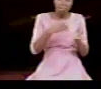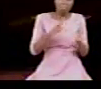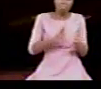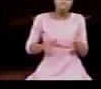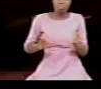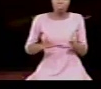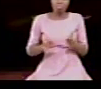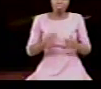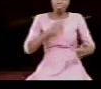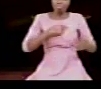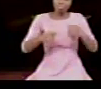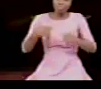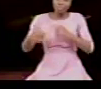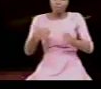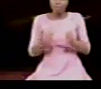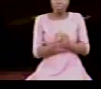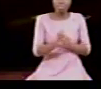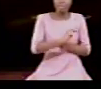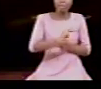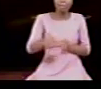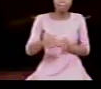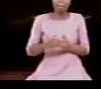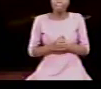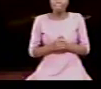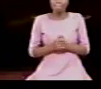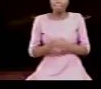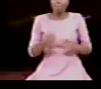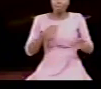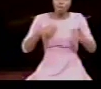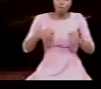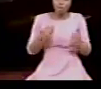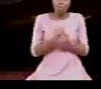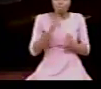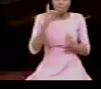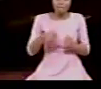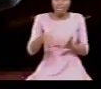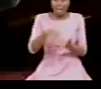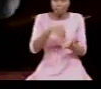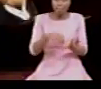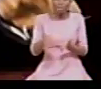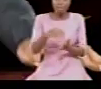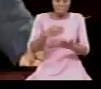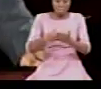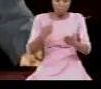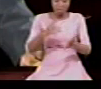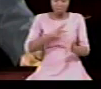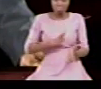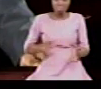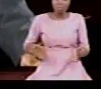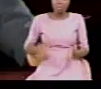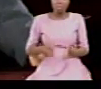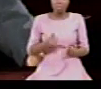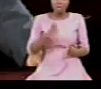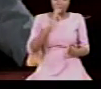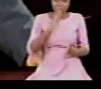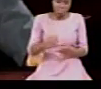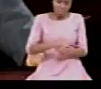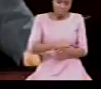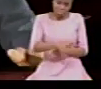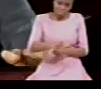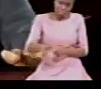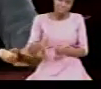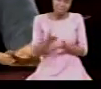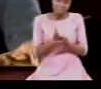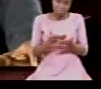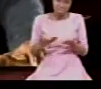them, quarrel with the mom, quarrel with the parents, quarreling among them, you know, before the children. You are sowing also. You are